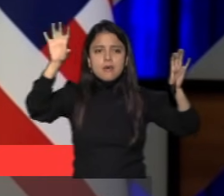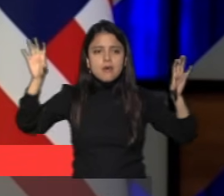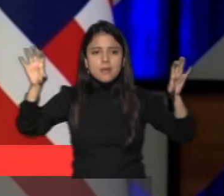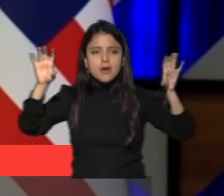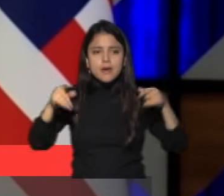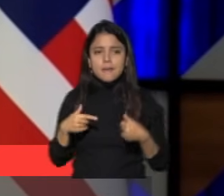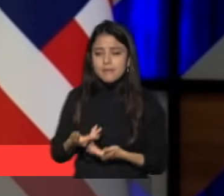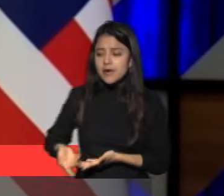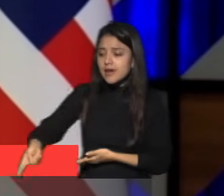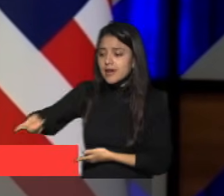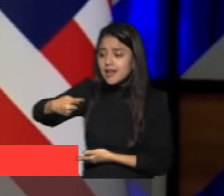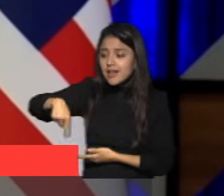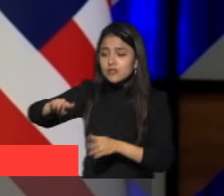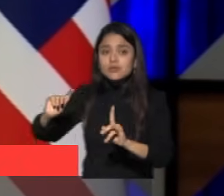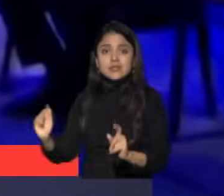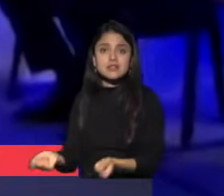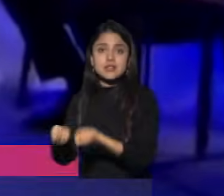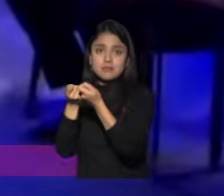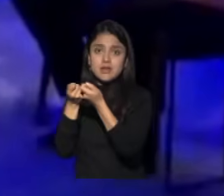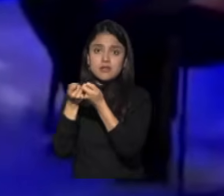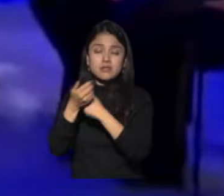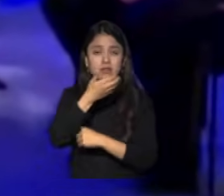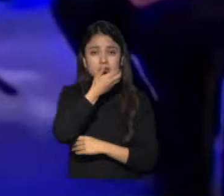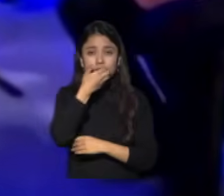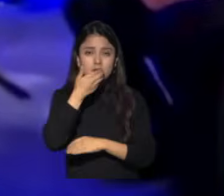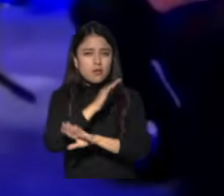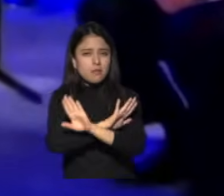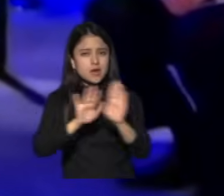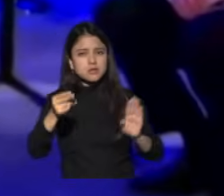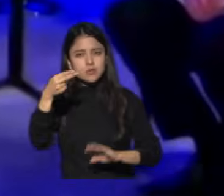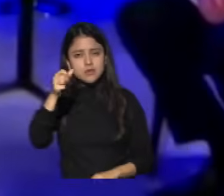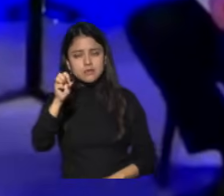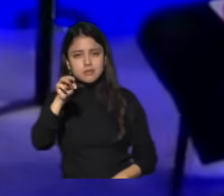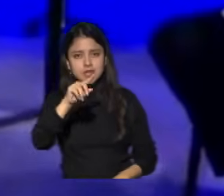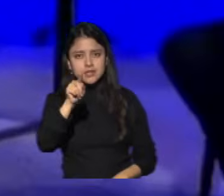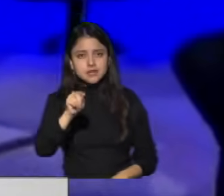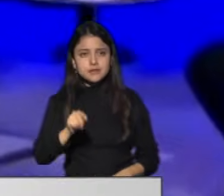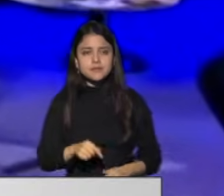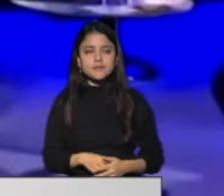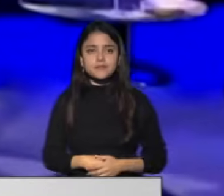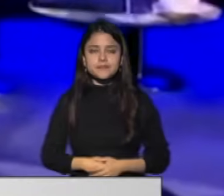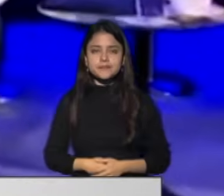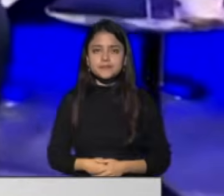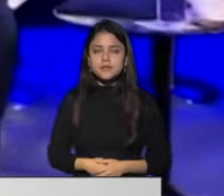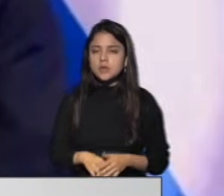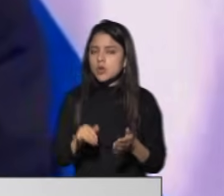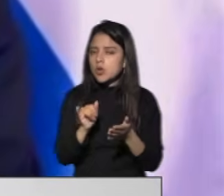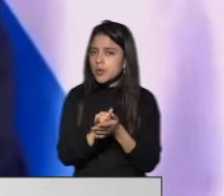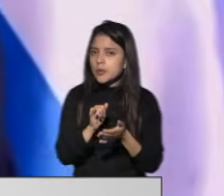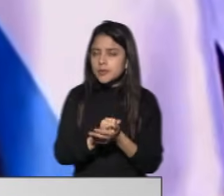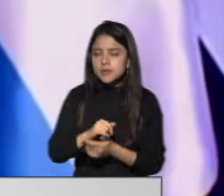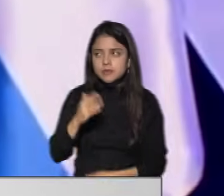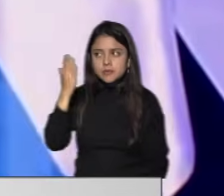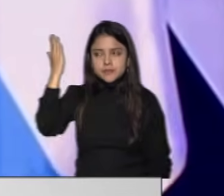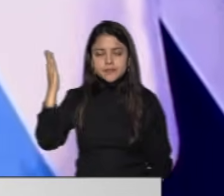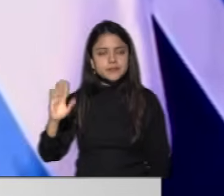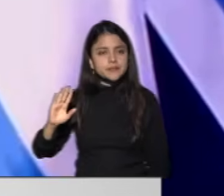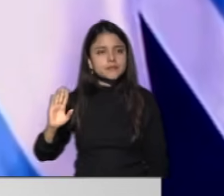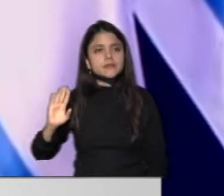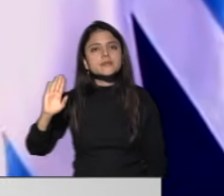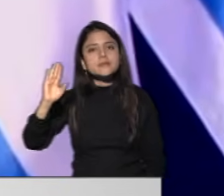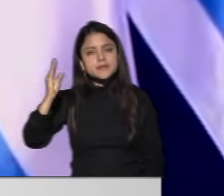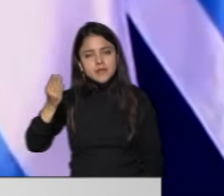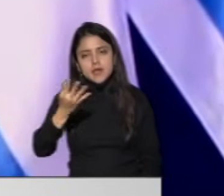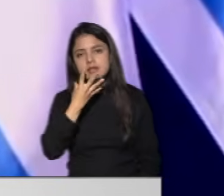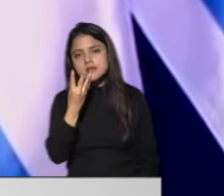those who are being held captive by Hamas. De igual manera, el primer ministro israelí Benjamin Netanyahu dijo al mandatario estadounidense